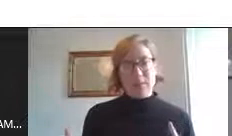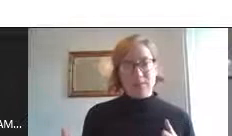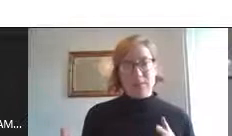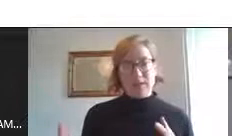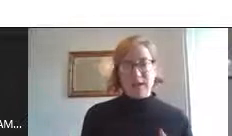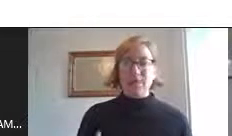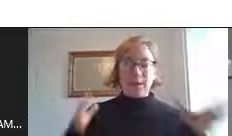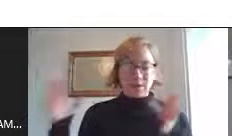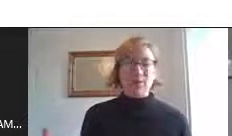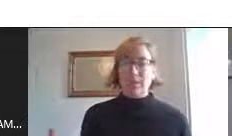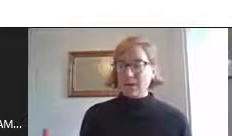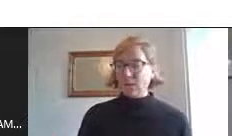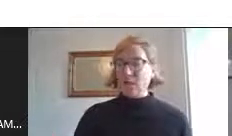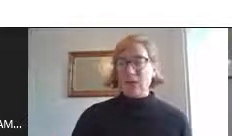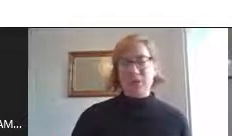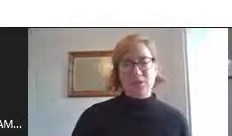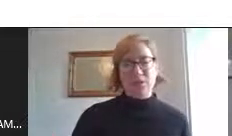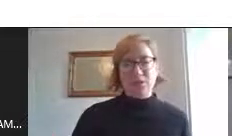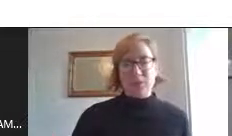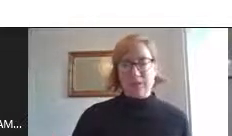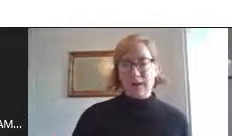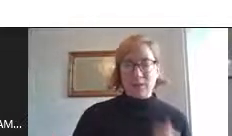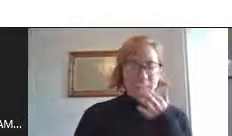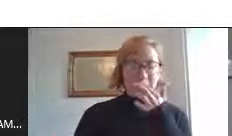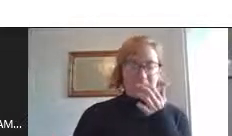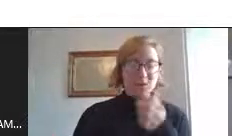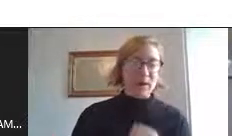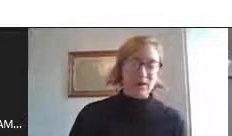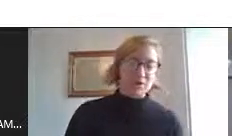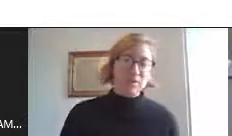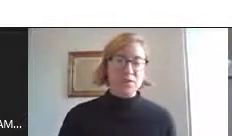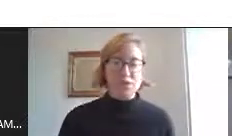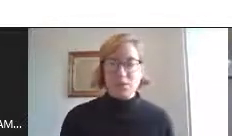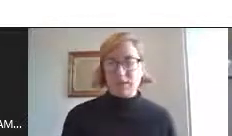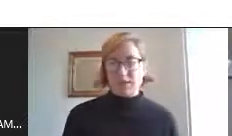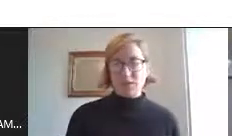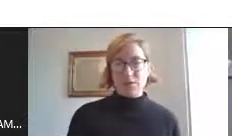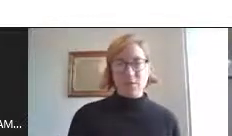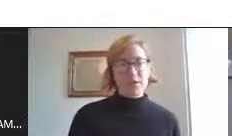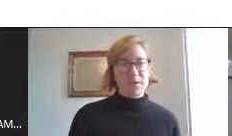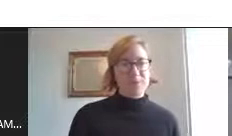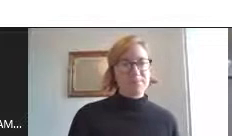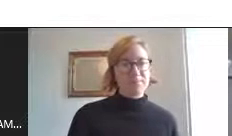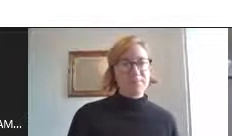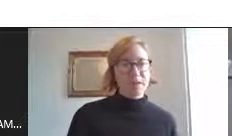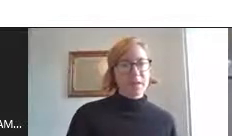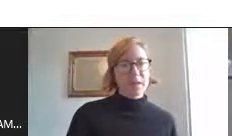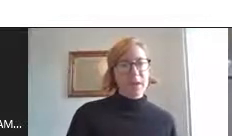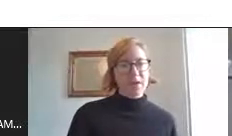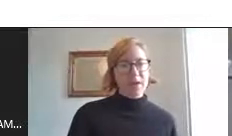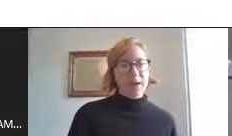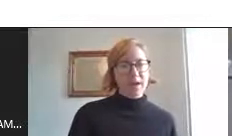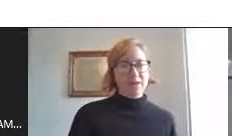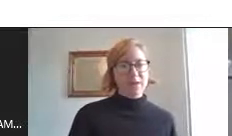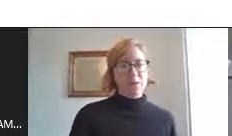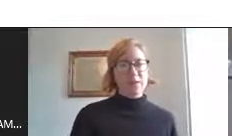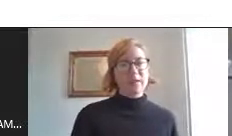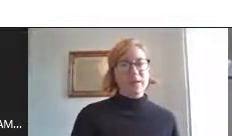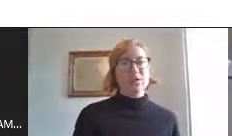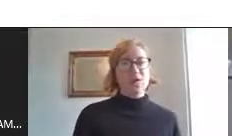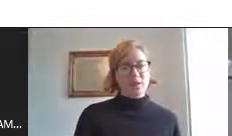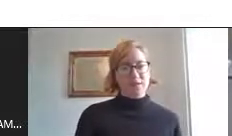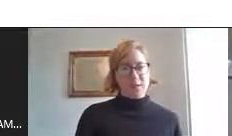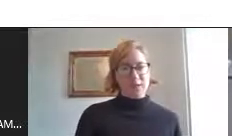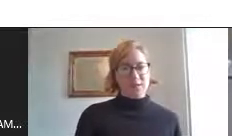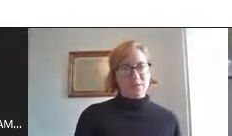because they are reluctant talkers. They are too anxious to talk in that situation. Okay, so